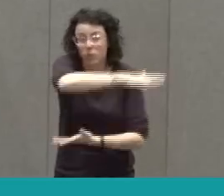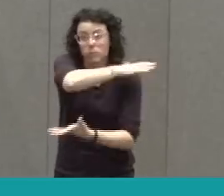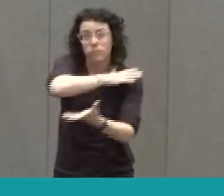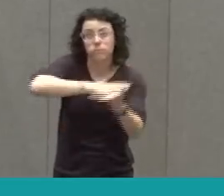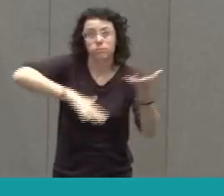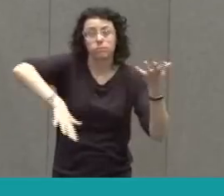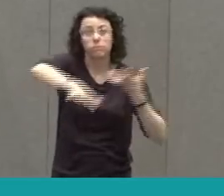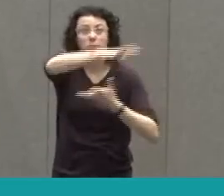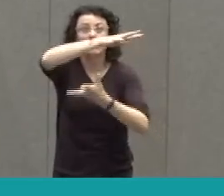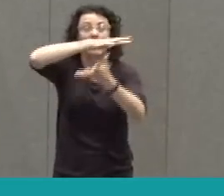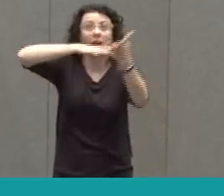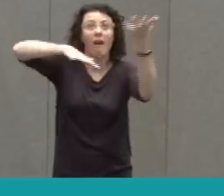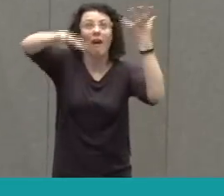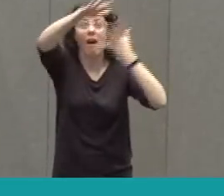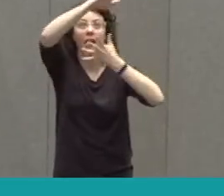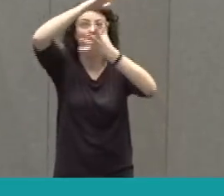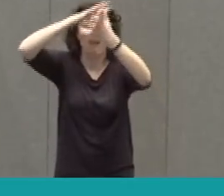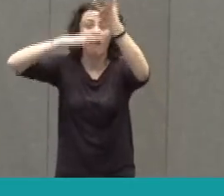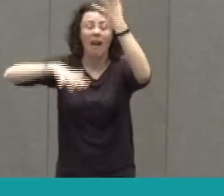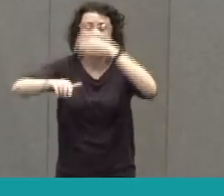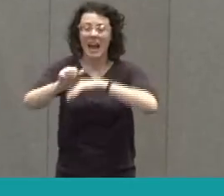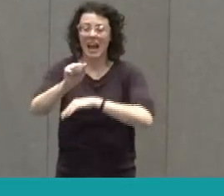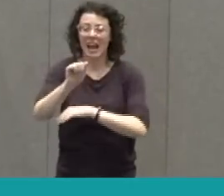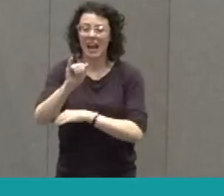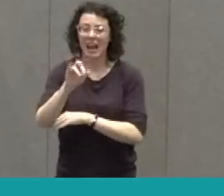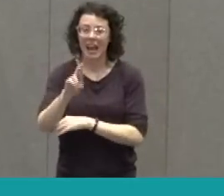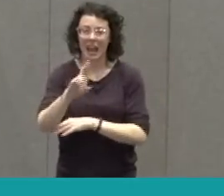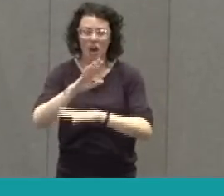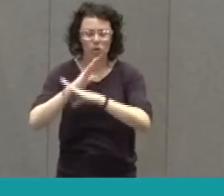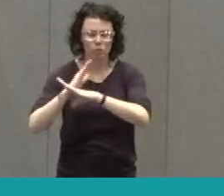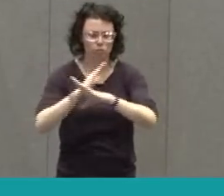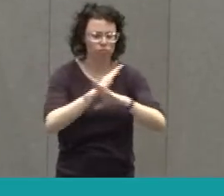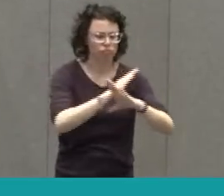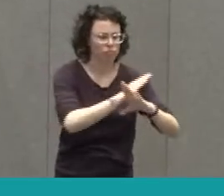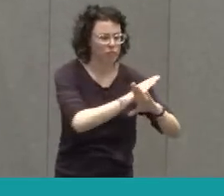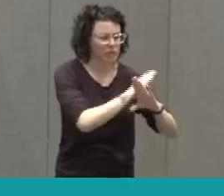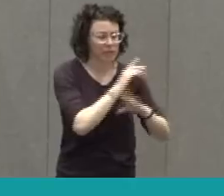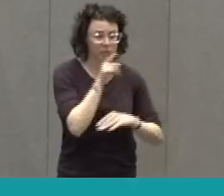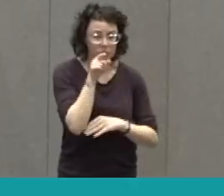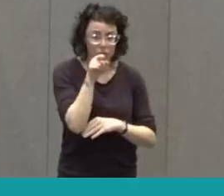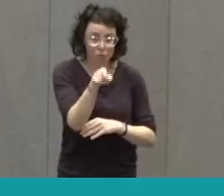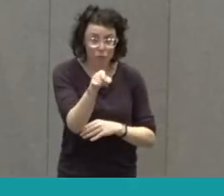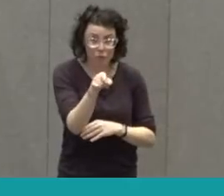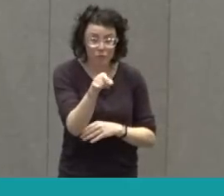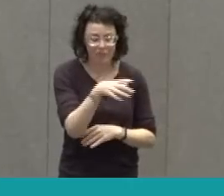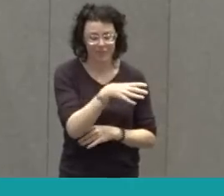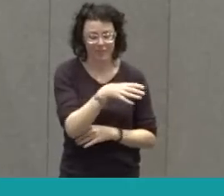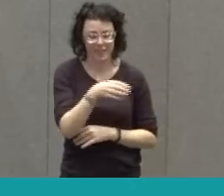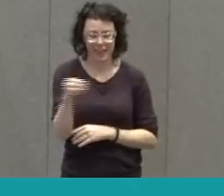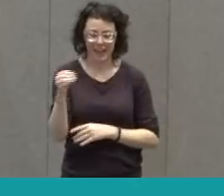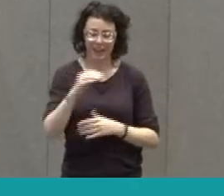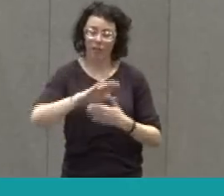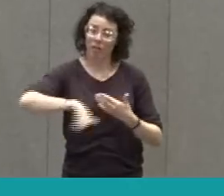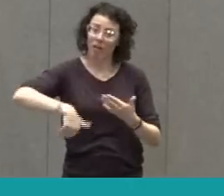invisibility protecting you and all living things on earth.